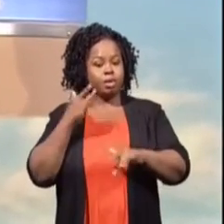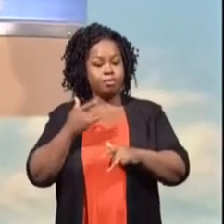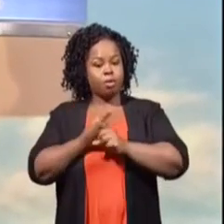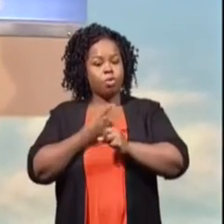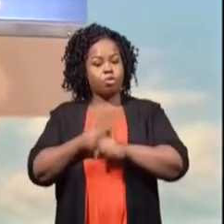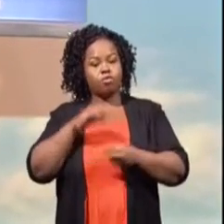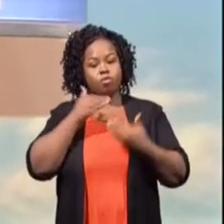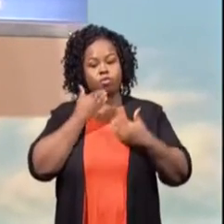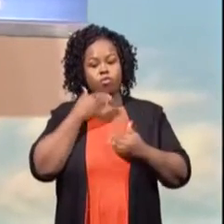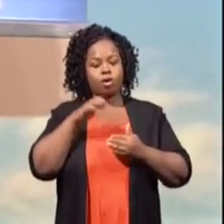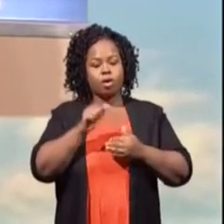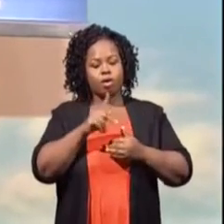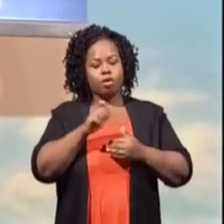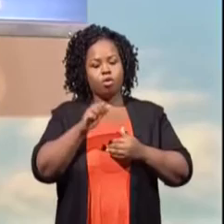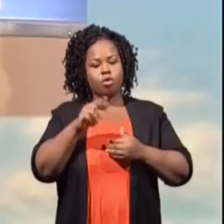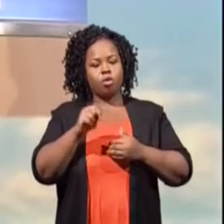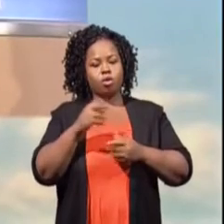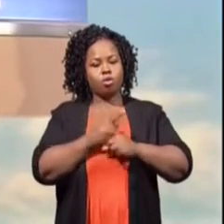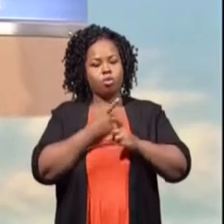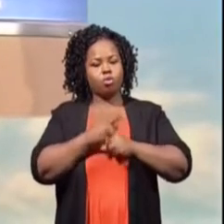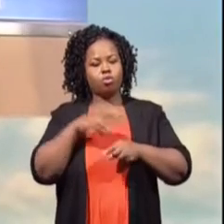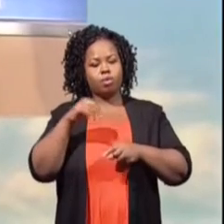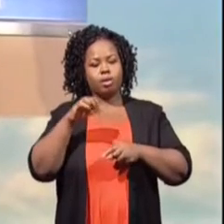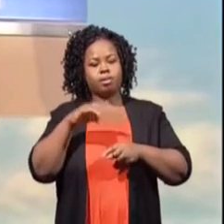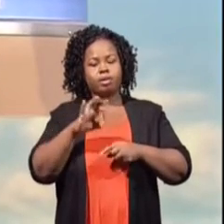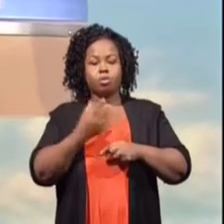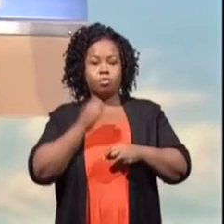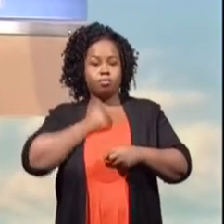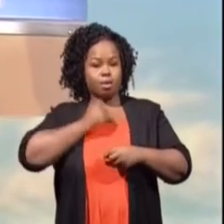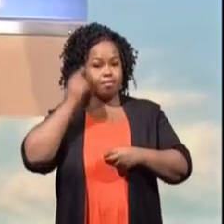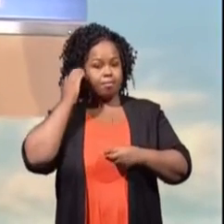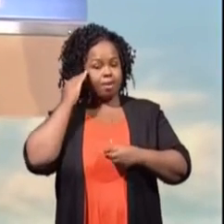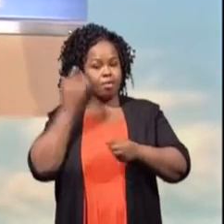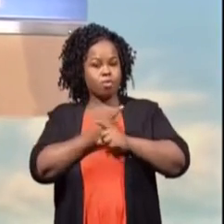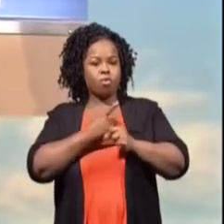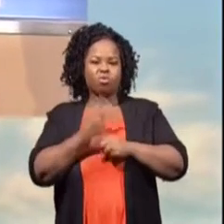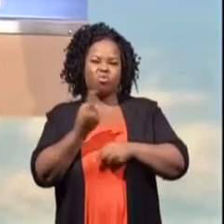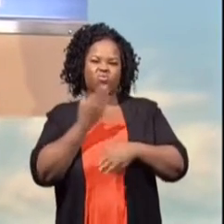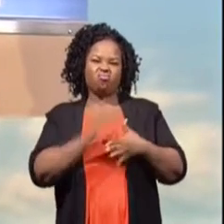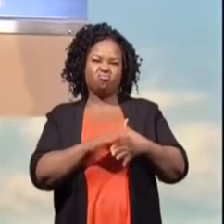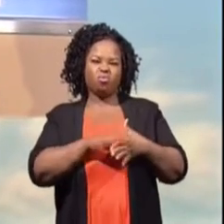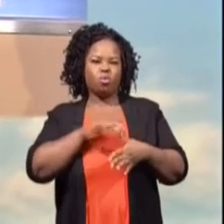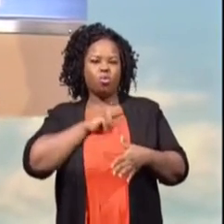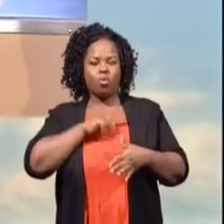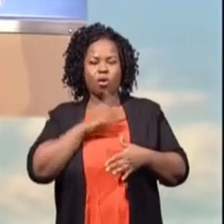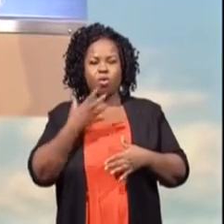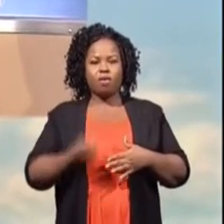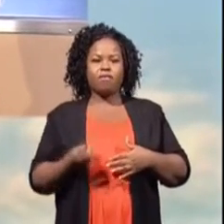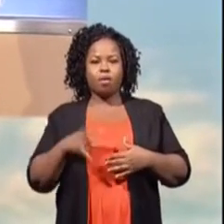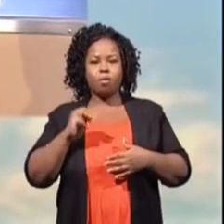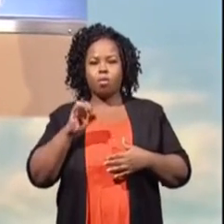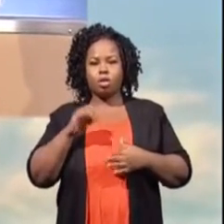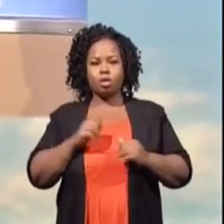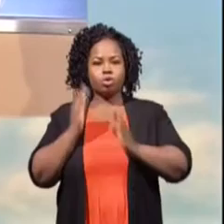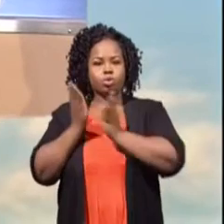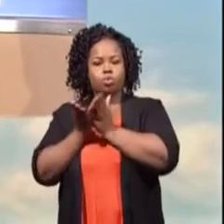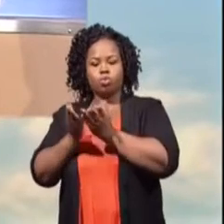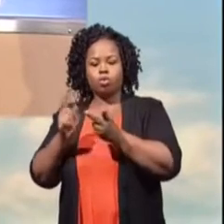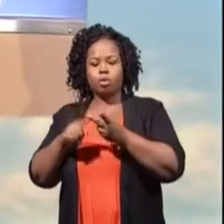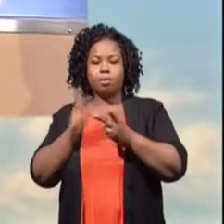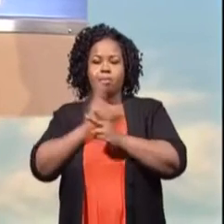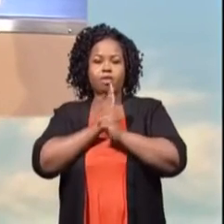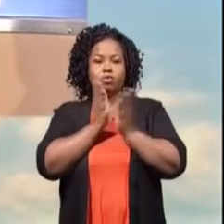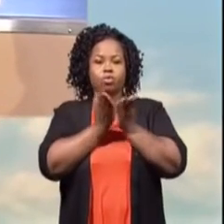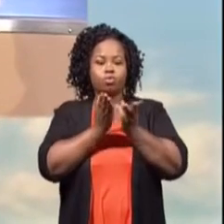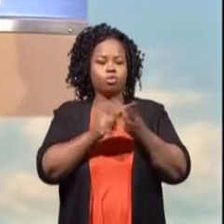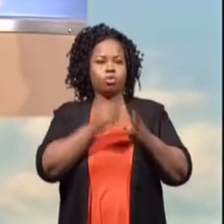ekhuma ku Acon upodcast esethu maqhabela othi what's on my mind is the only reason when I'm a model school private school varsity nazo